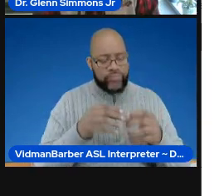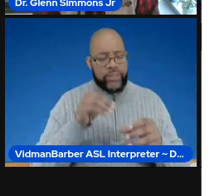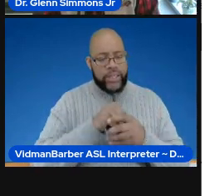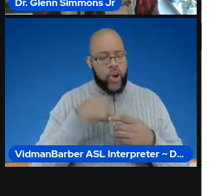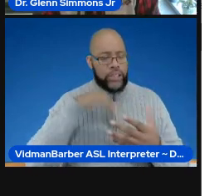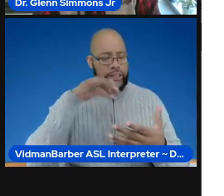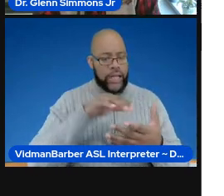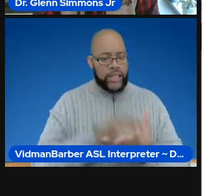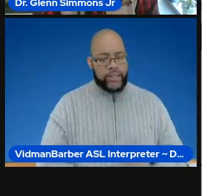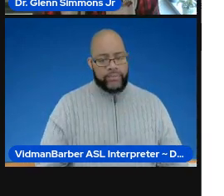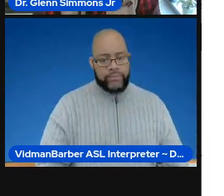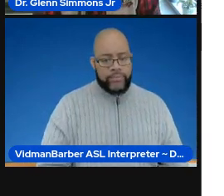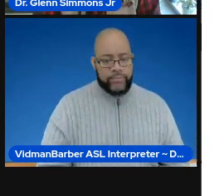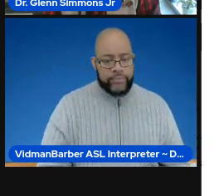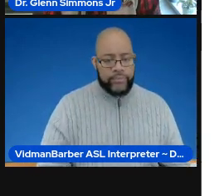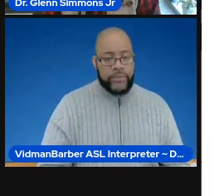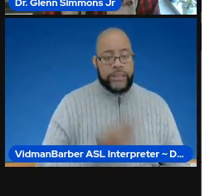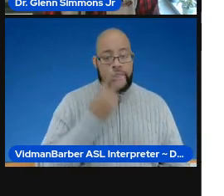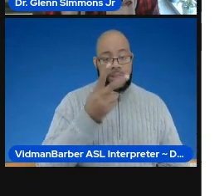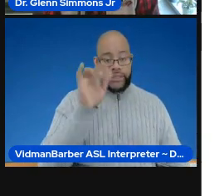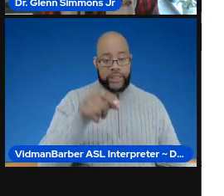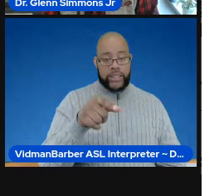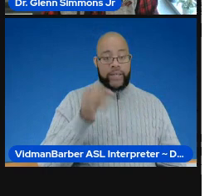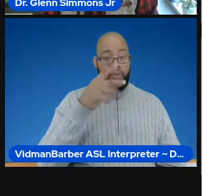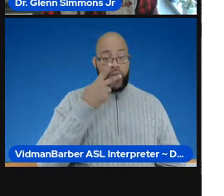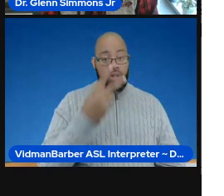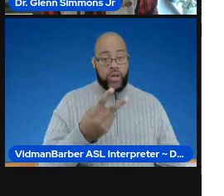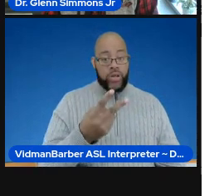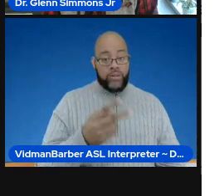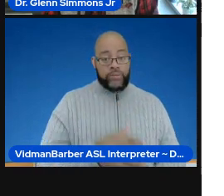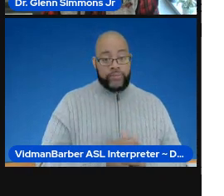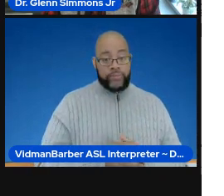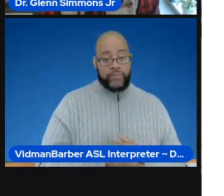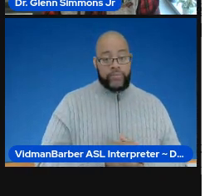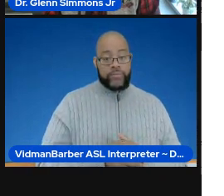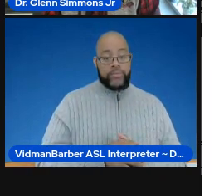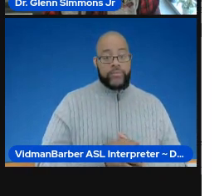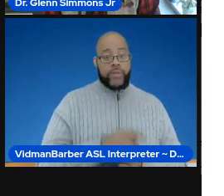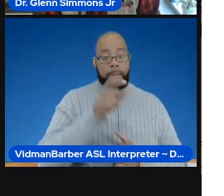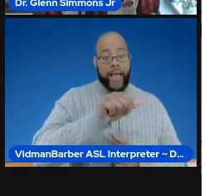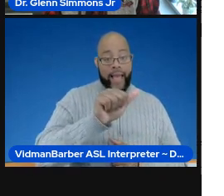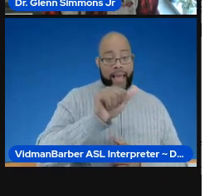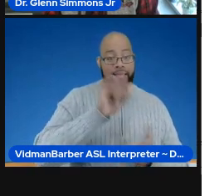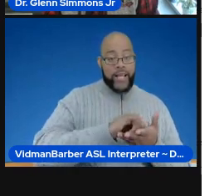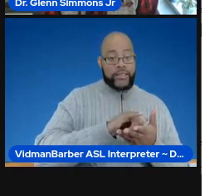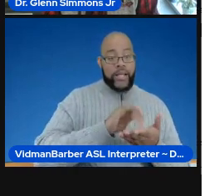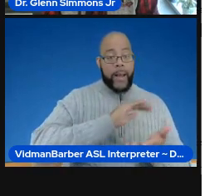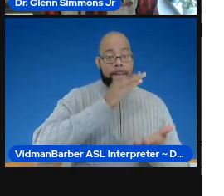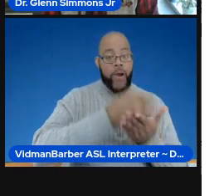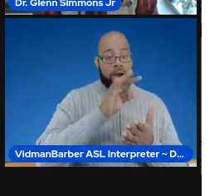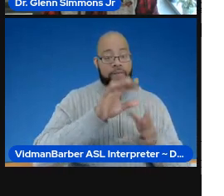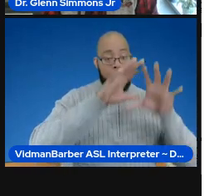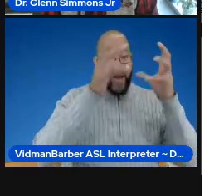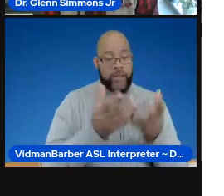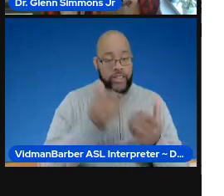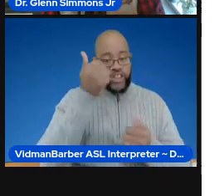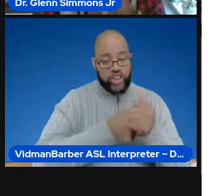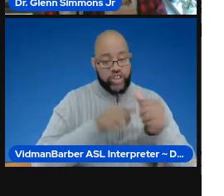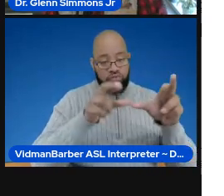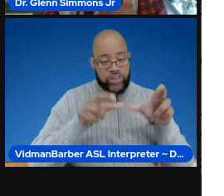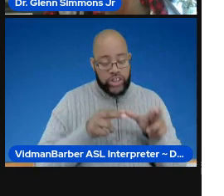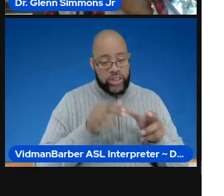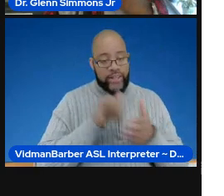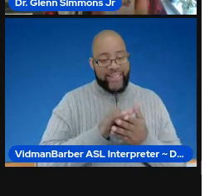study. And as you can see here, if you look at panel A, this is the amount of the population for each region